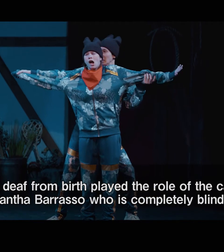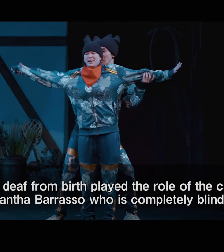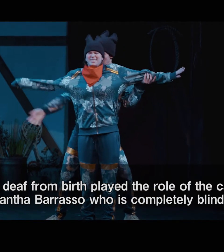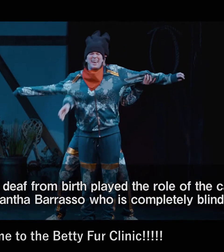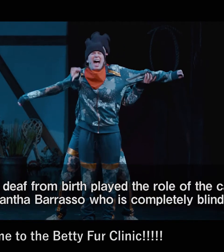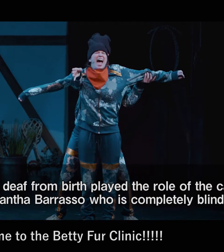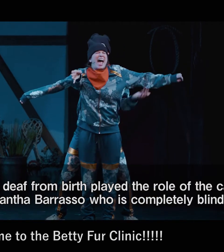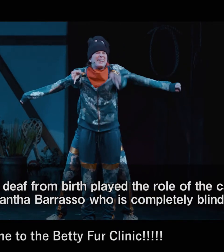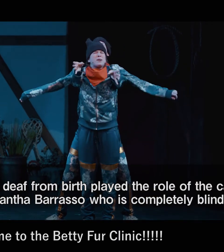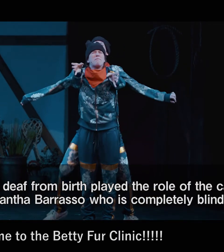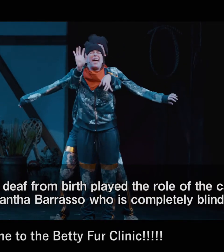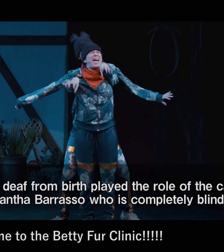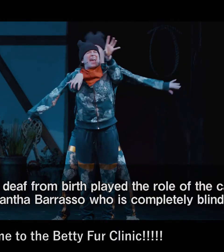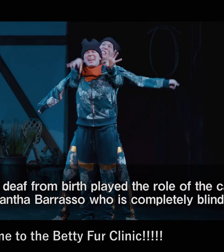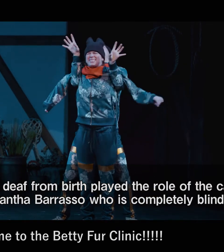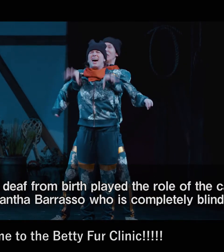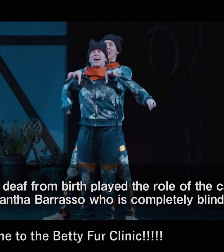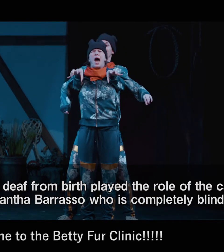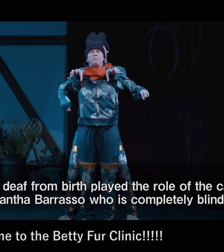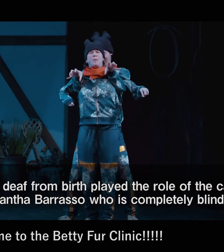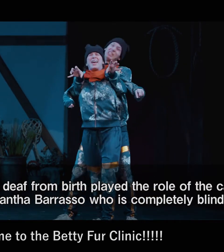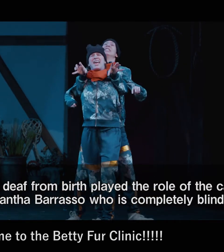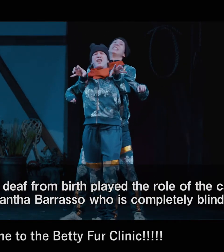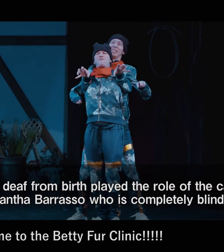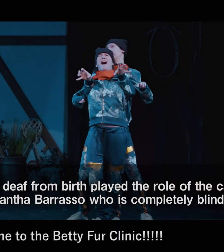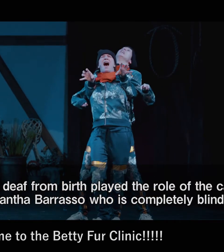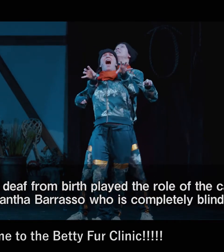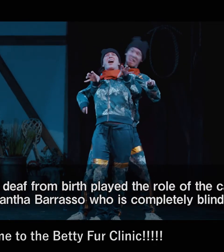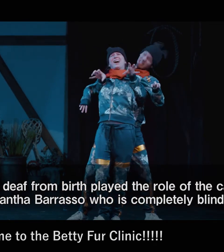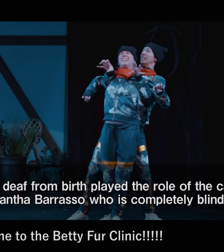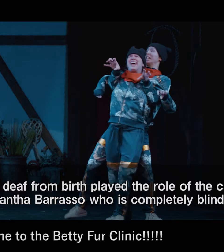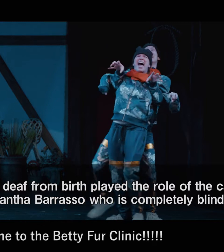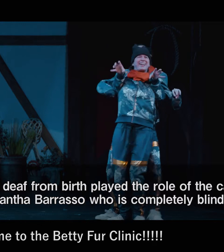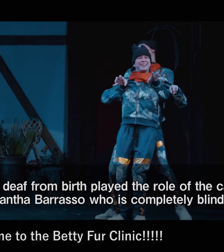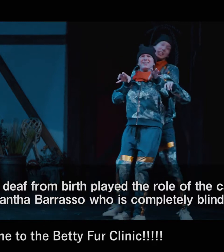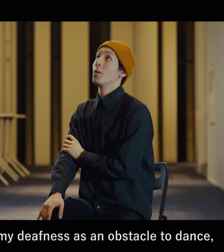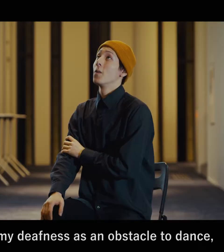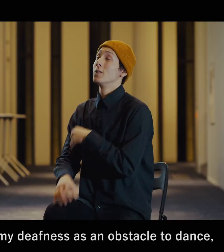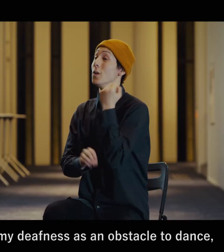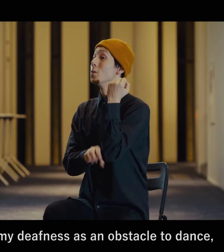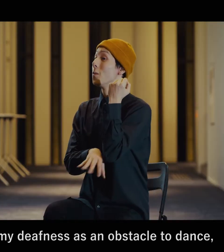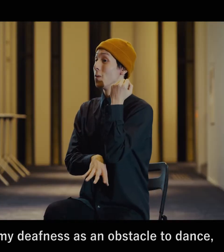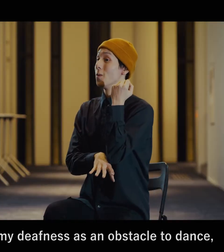Take me to the Benefit Clinic! PAT! Thank